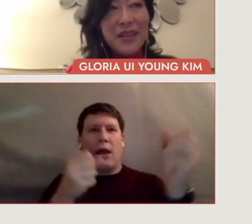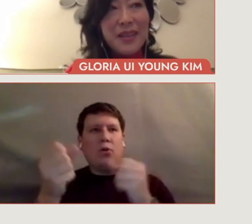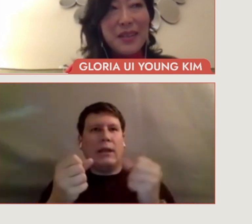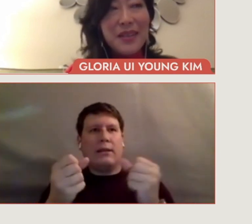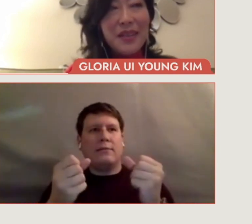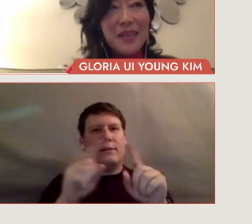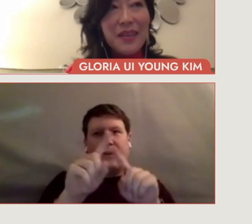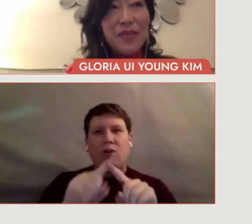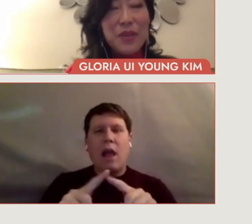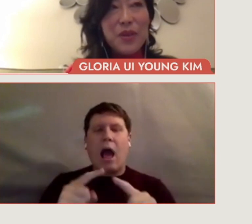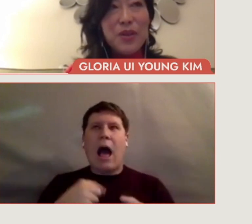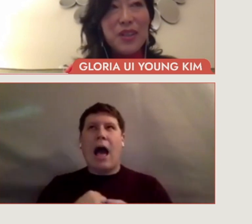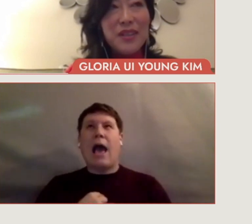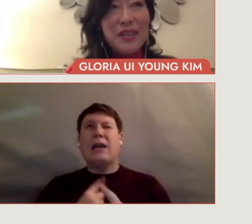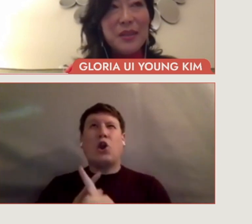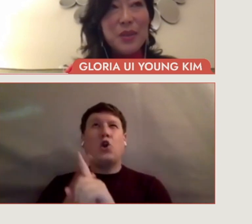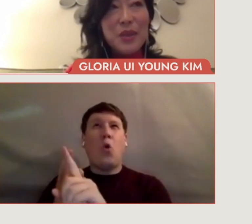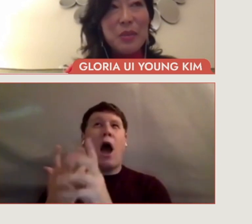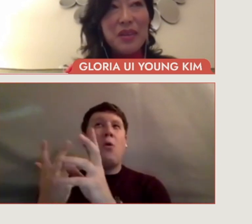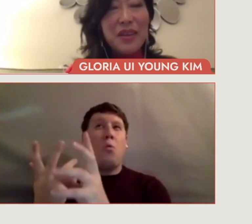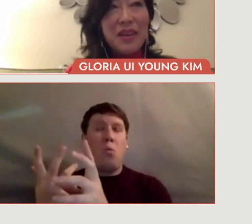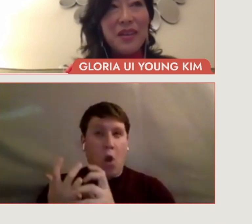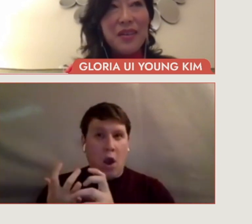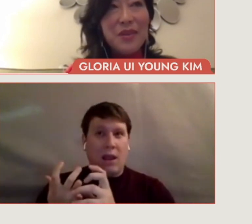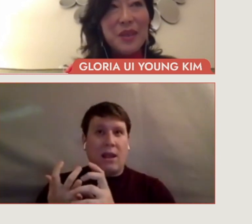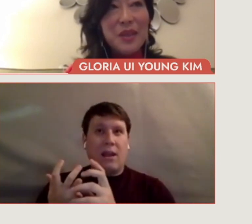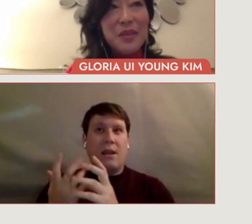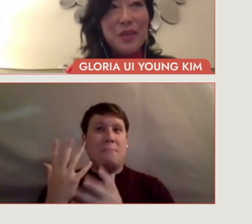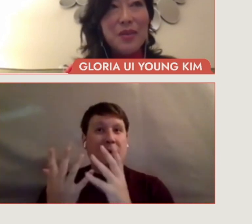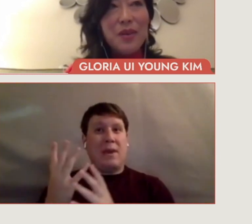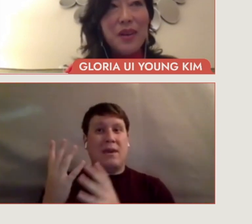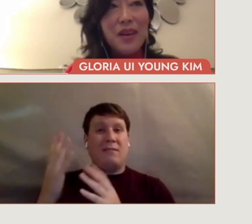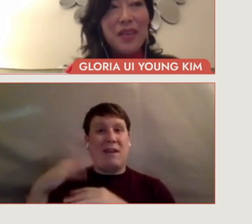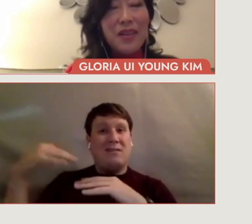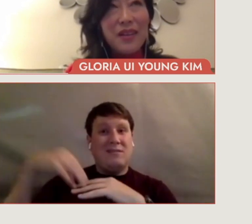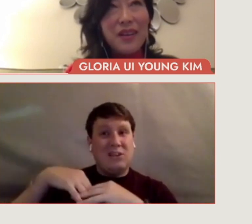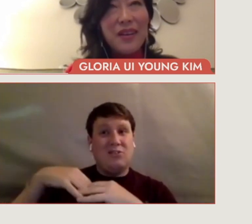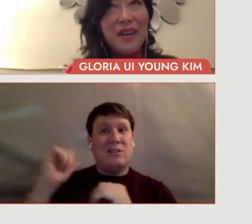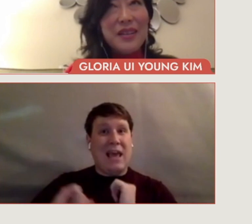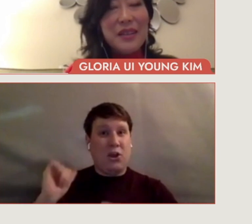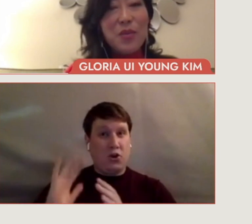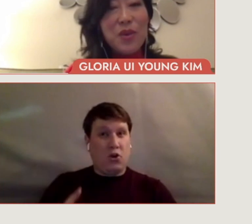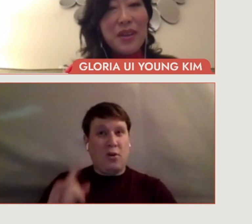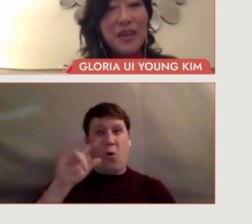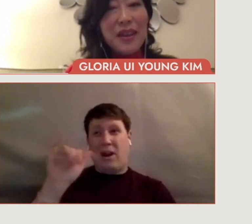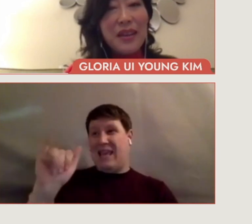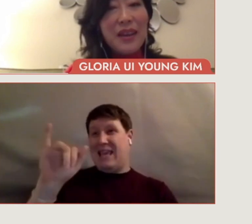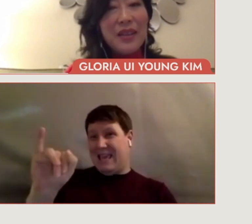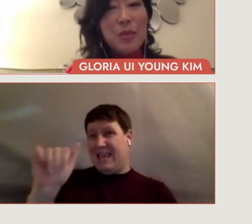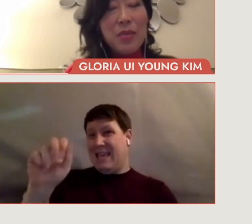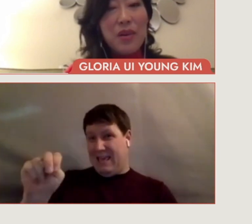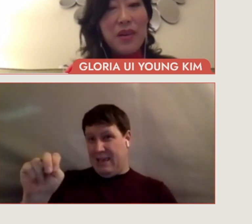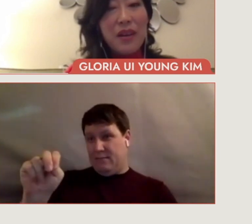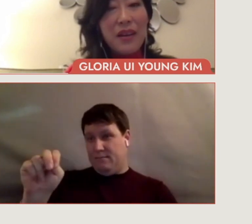I did think that for Sarge, and this was just something that I was sensitive to, I thought I didn't want to